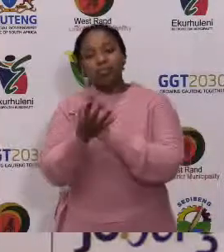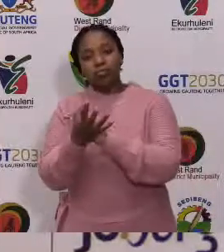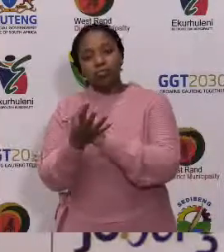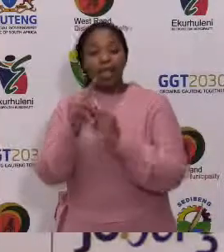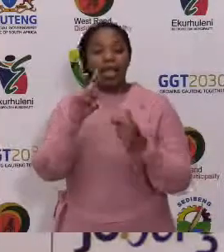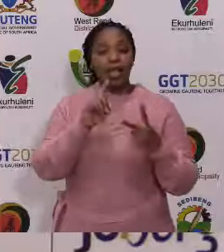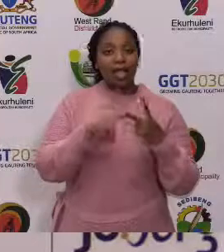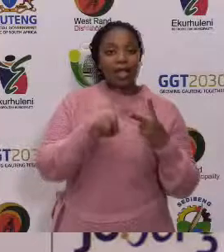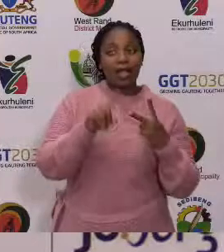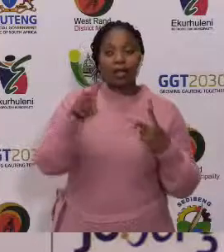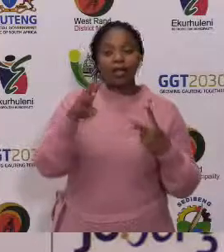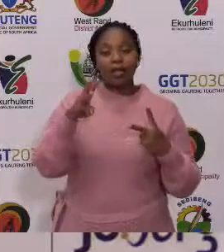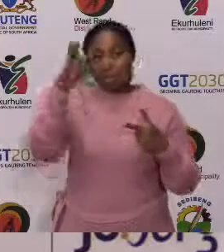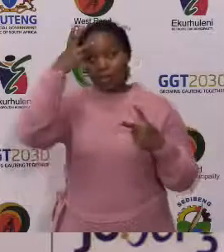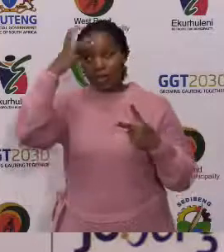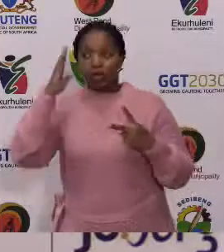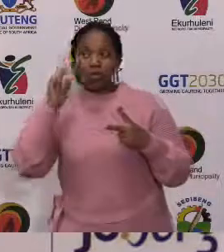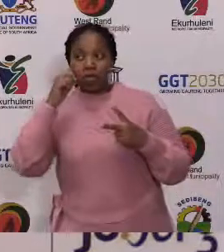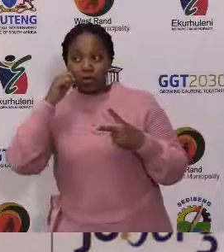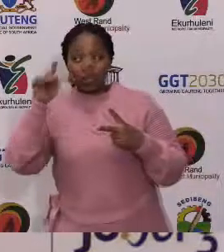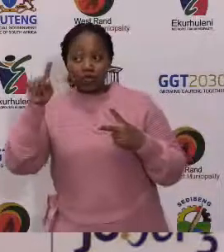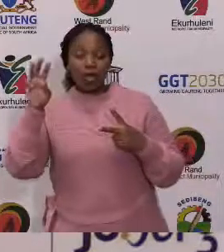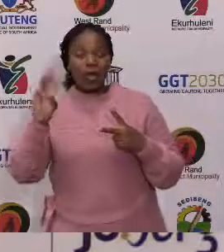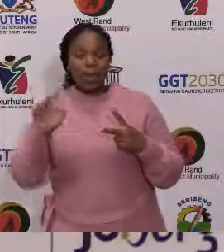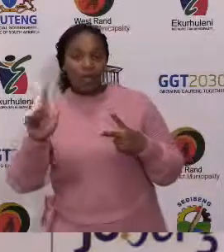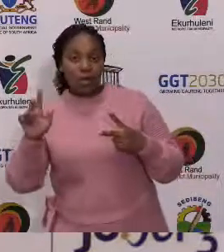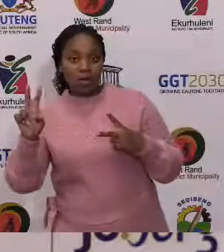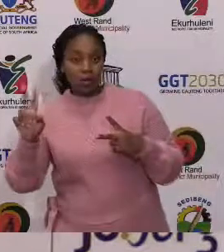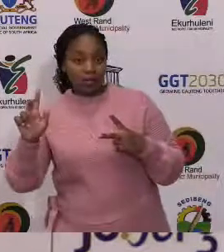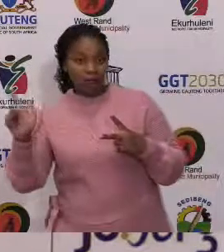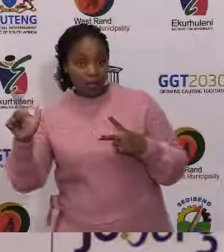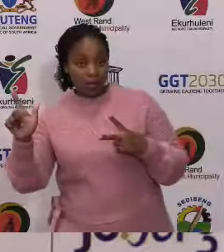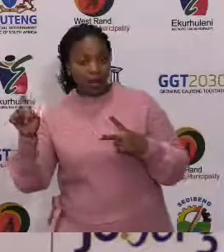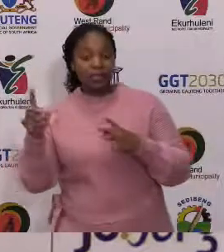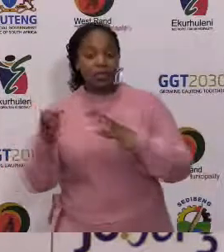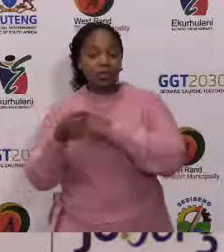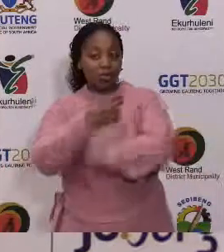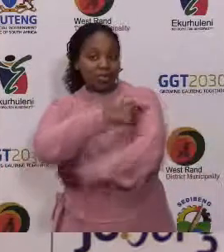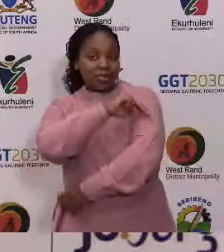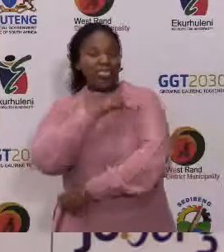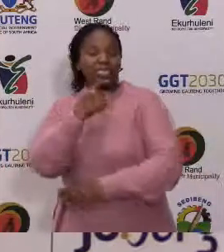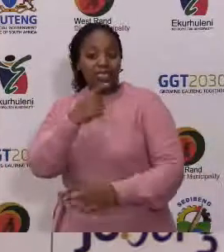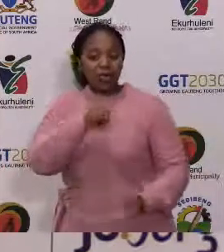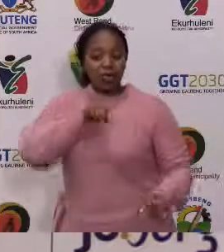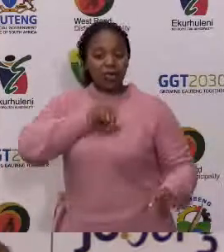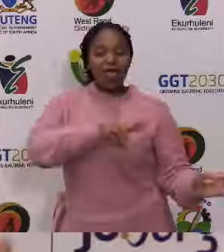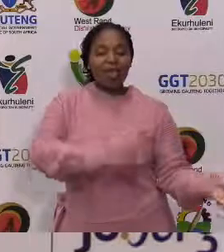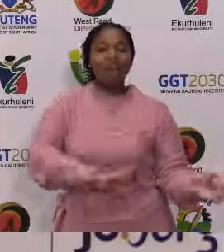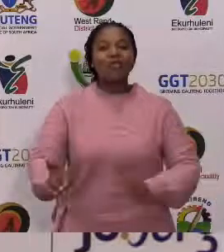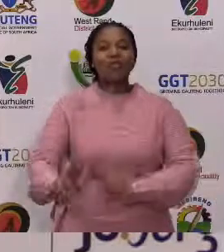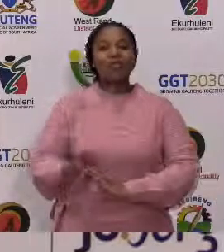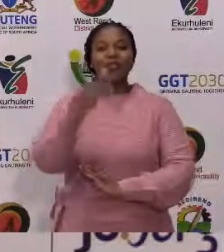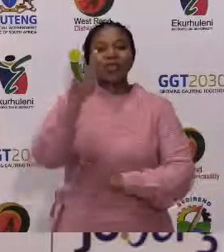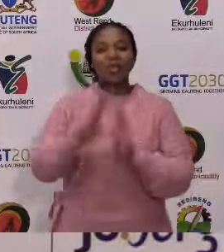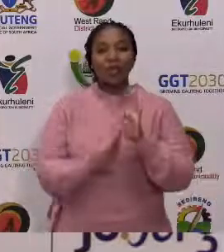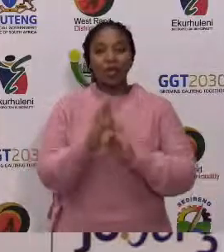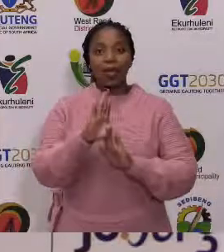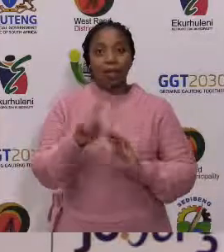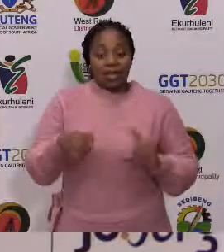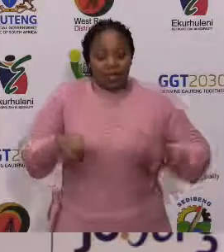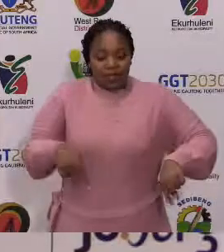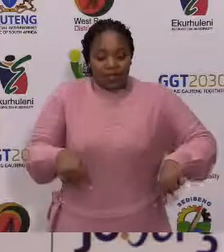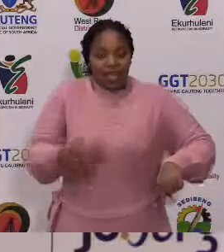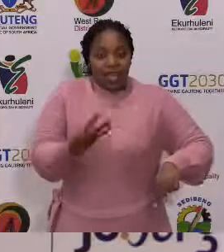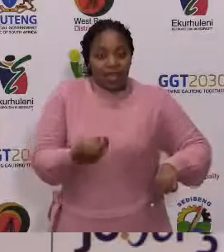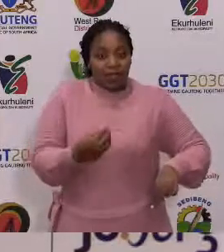Hospital who are saying, we are ready for the resurgence. The fear that they had during the first